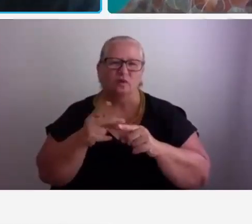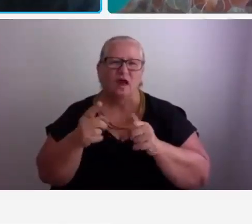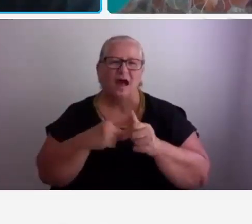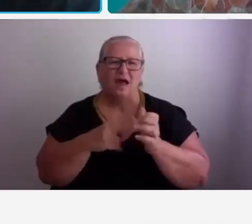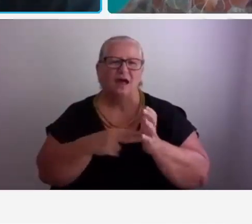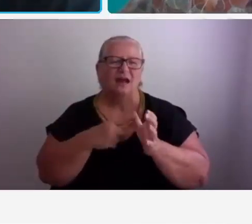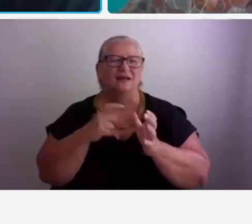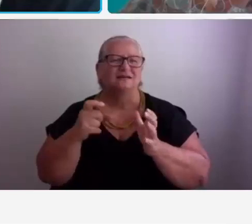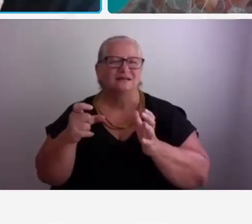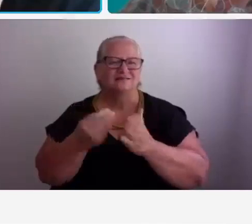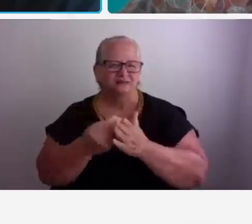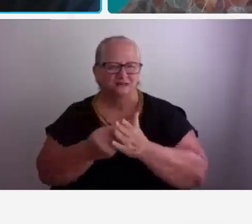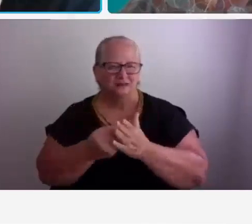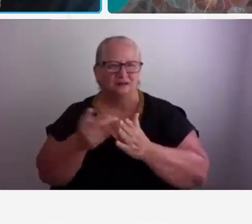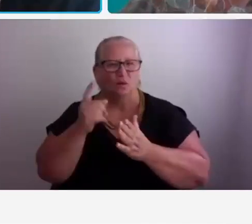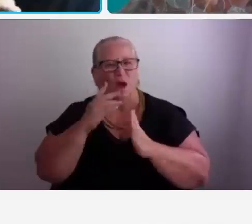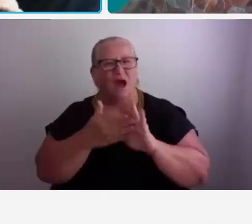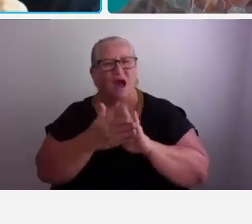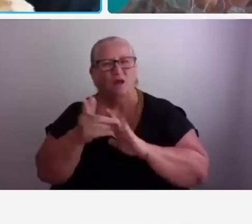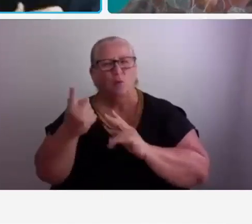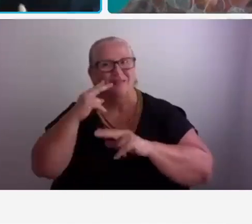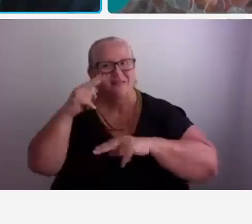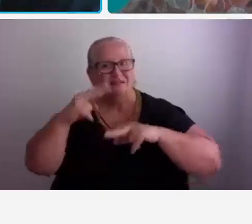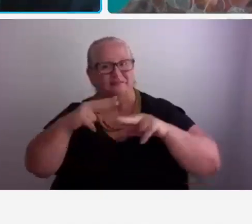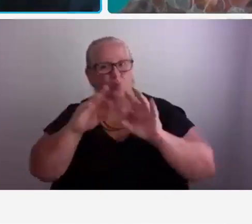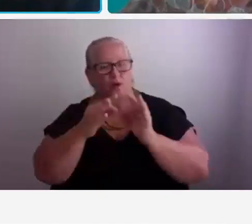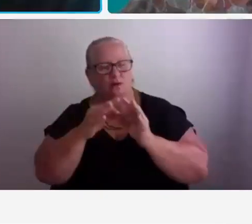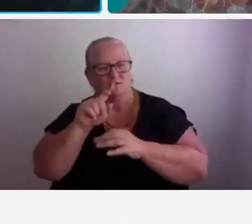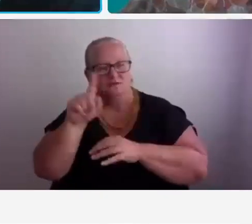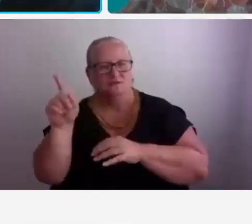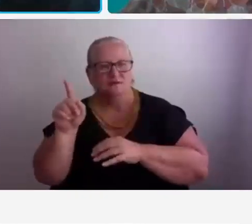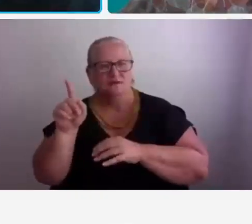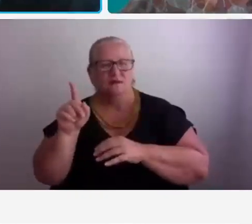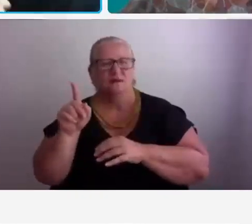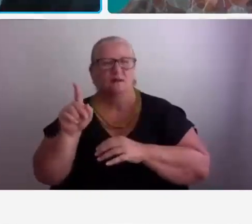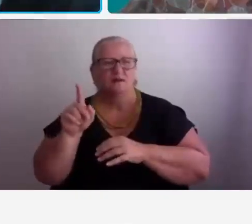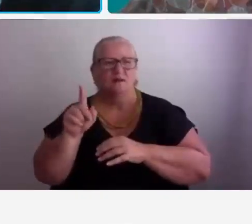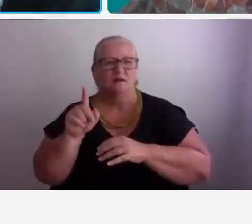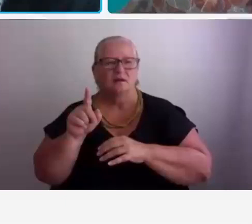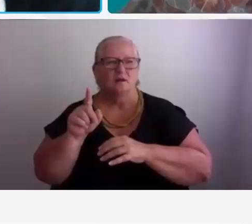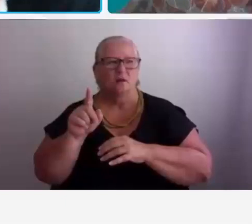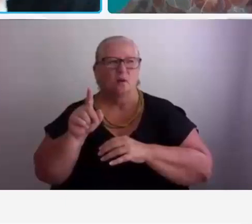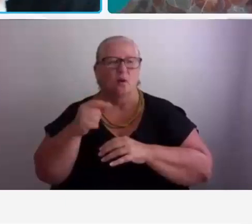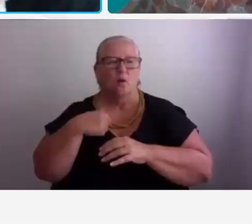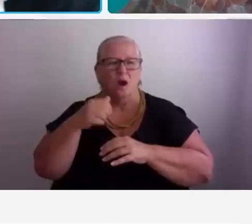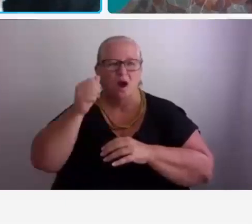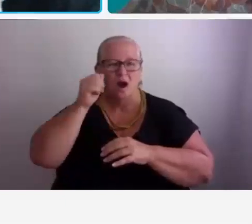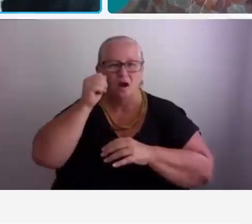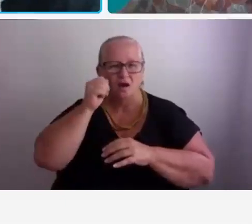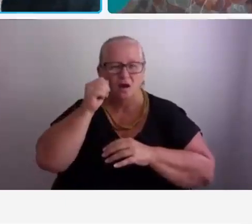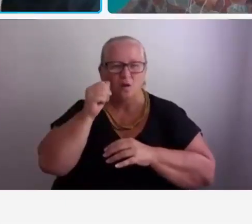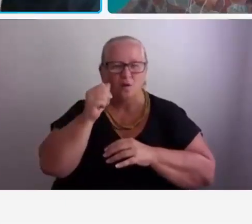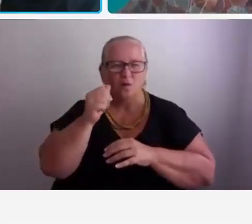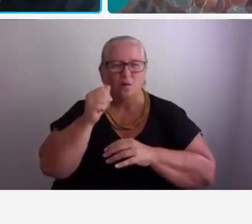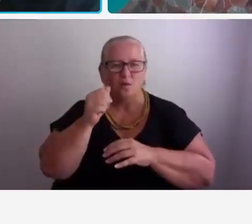ANACC funding. That'll be done by the assessment organisations. We understand, we've talked to some of the